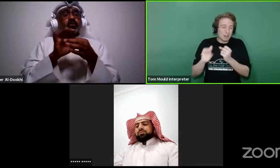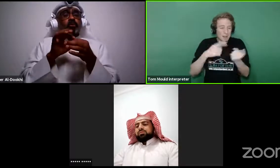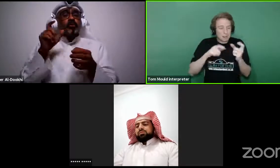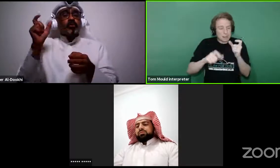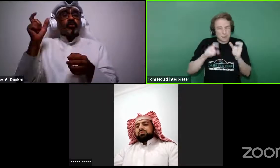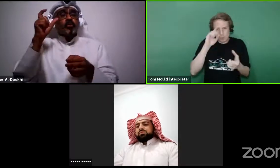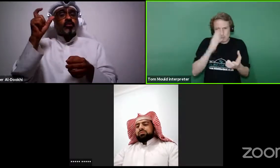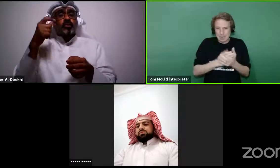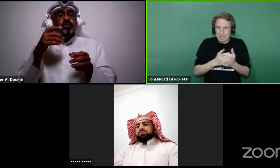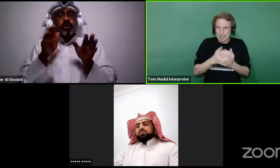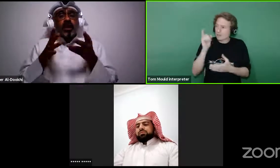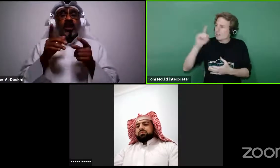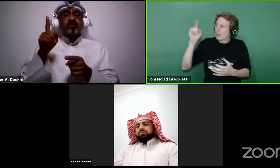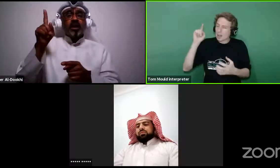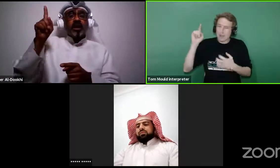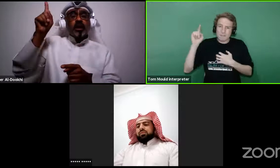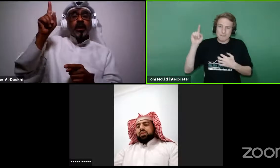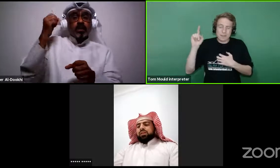duty to Him.